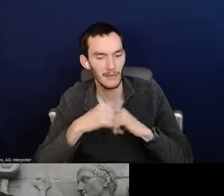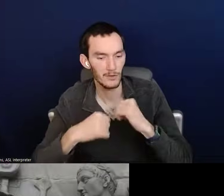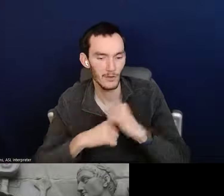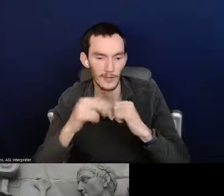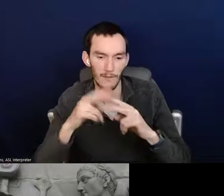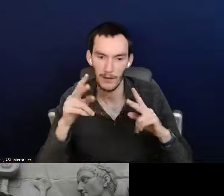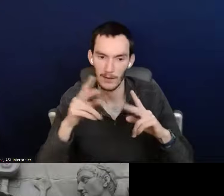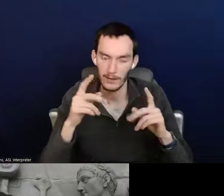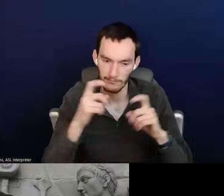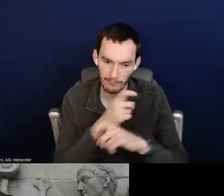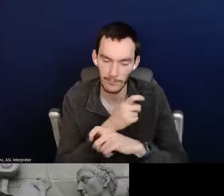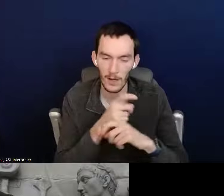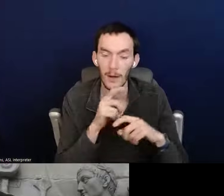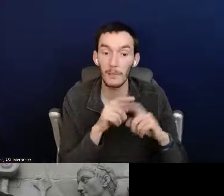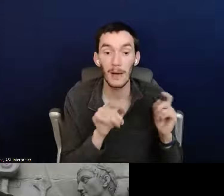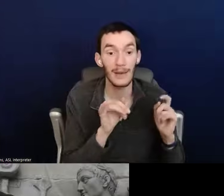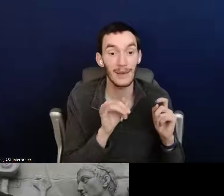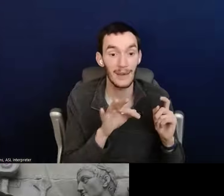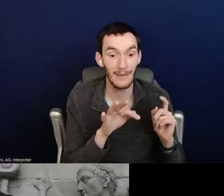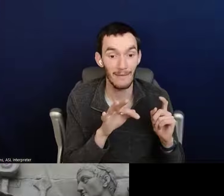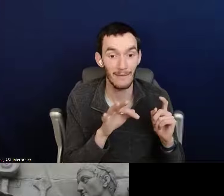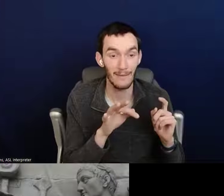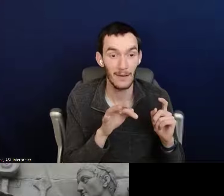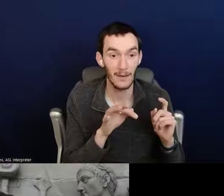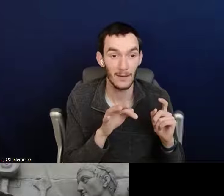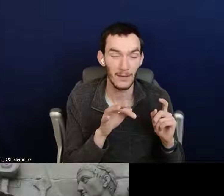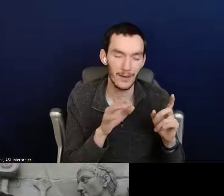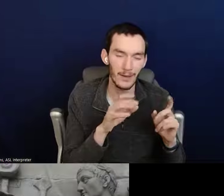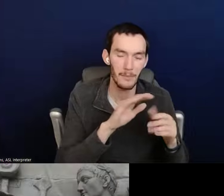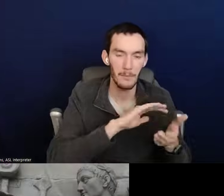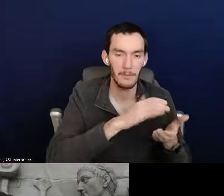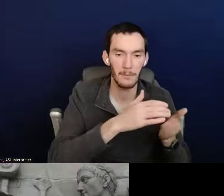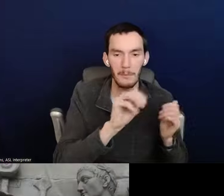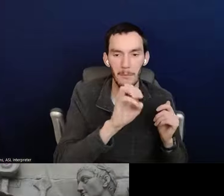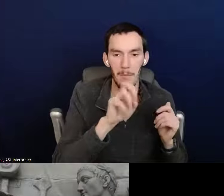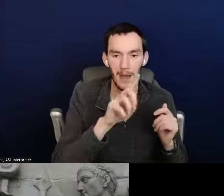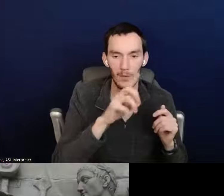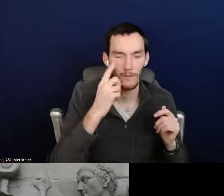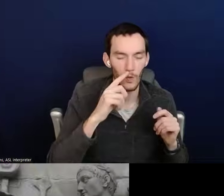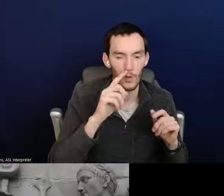extensive. But if you're on the Acropolis or Mound of the Great Bath,